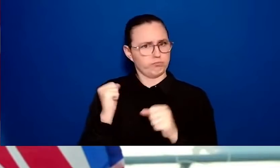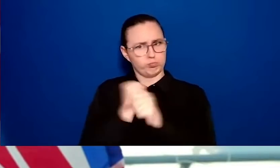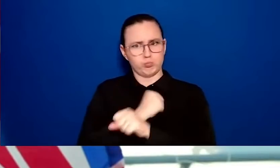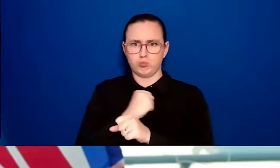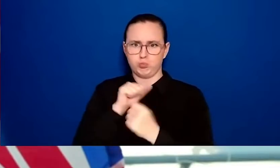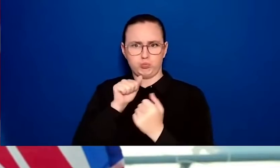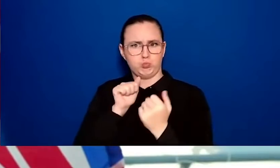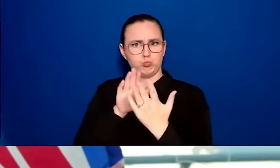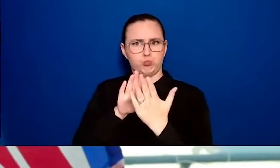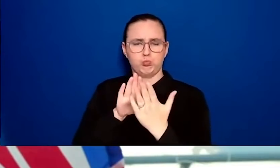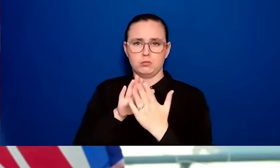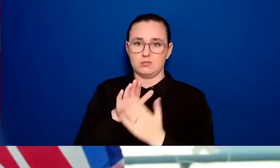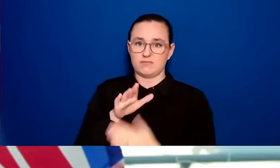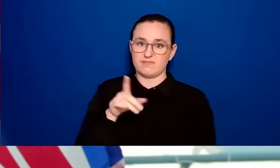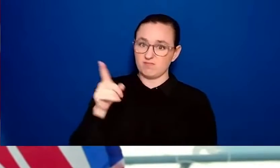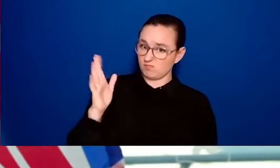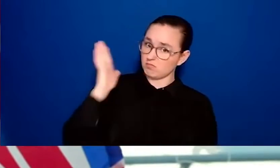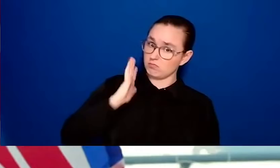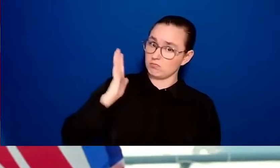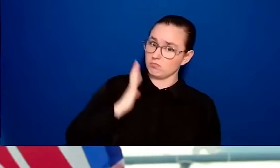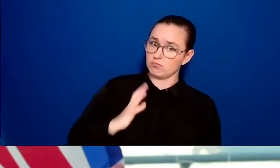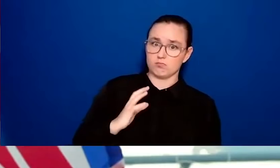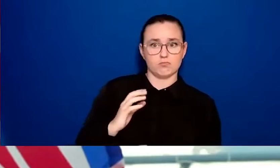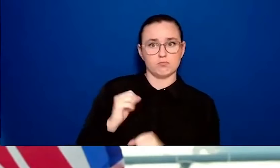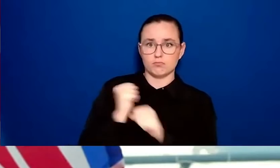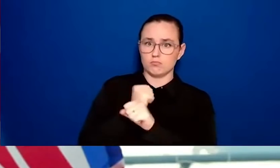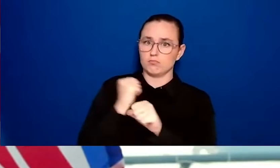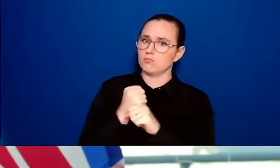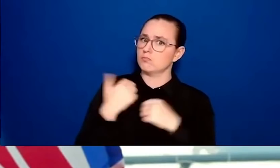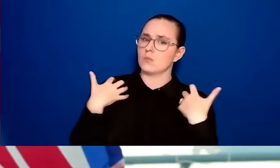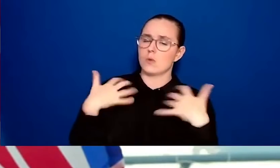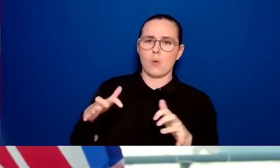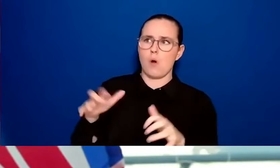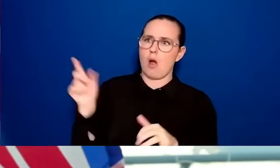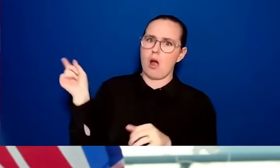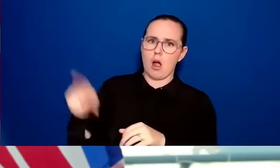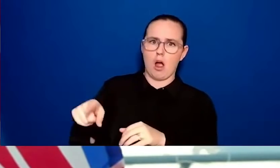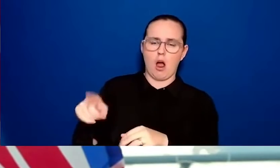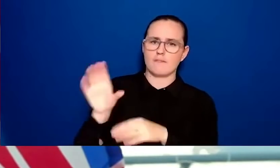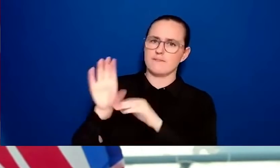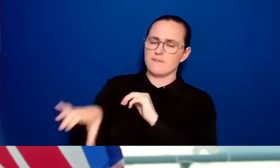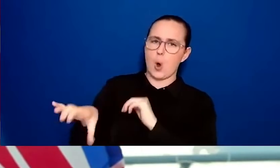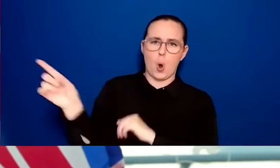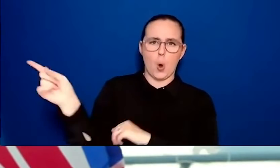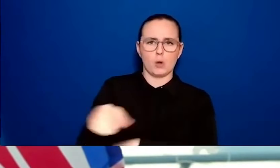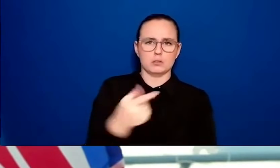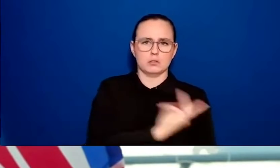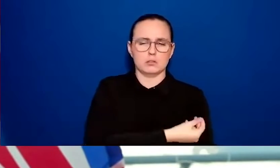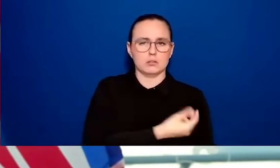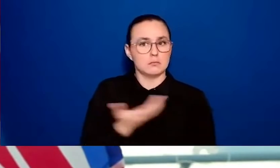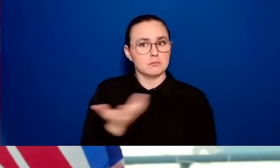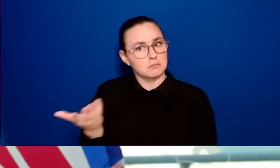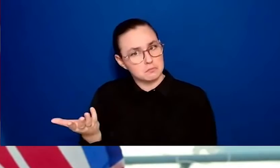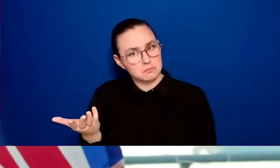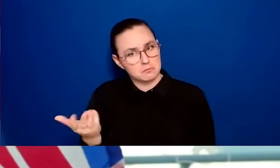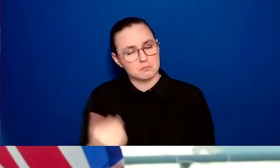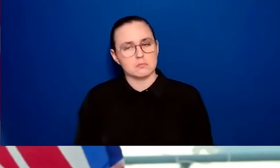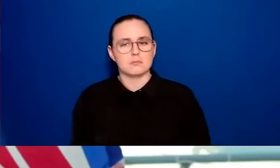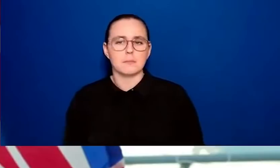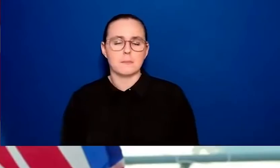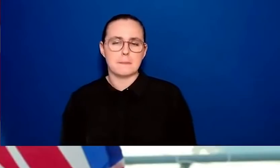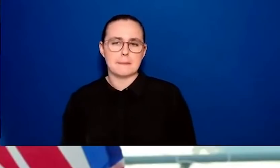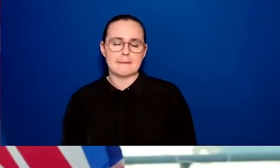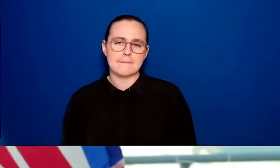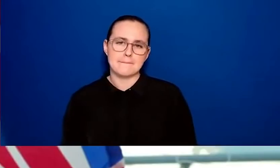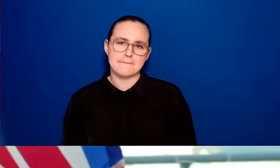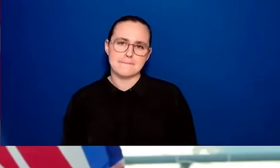related to the flu shot? Yeah, so I think it was always our intention to support all